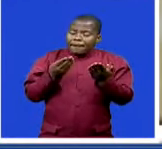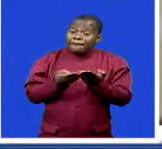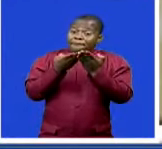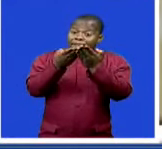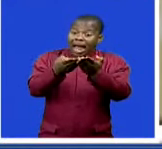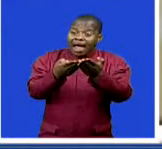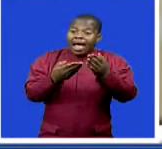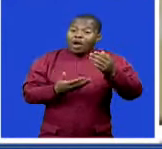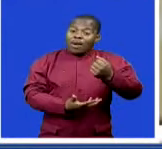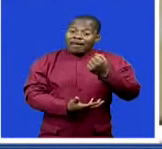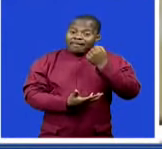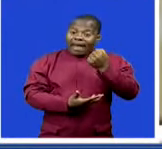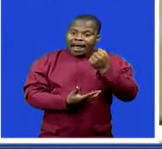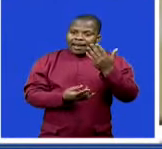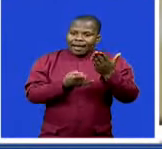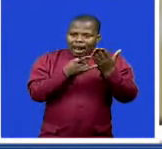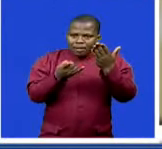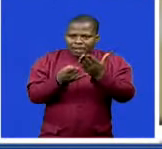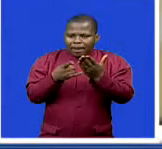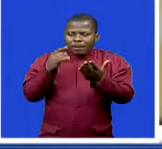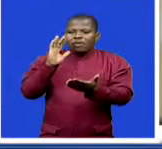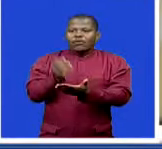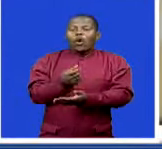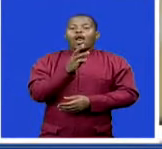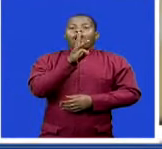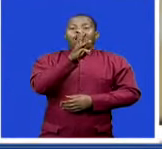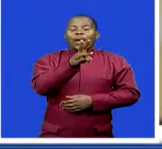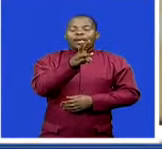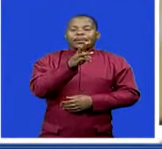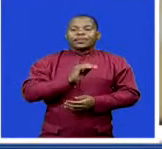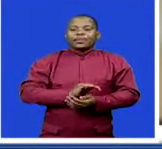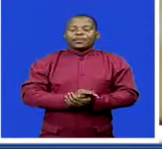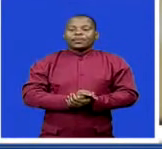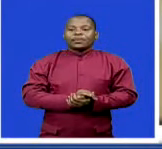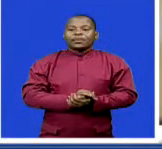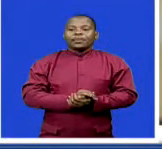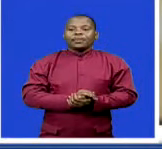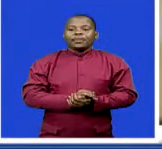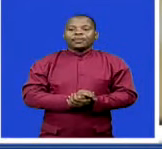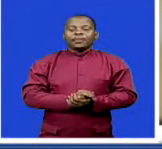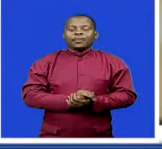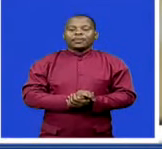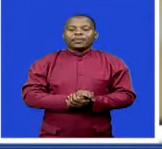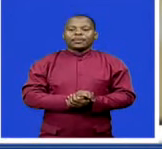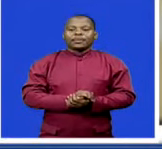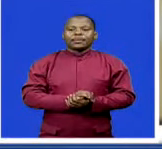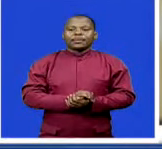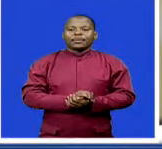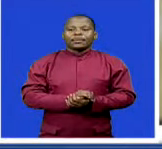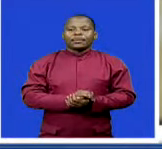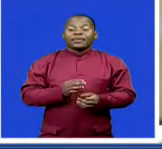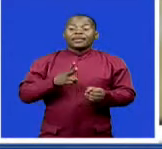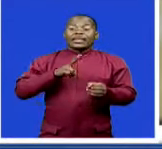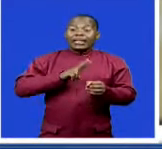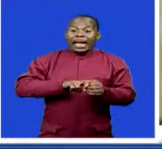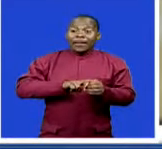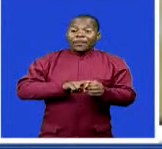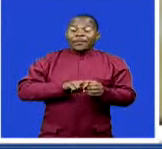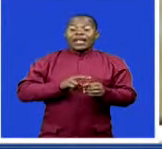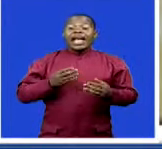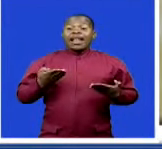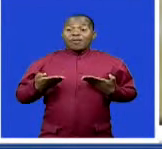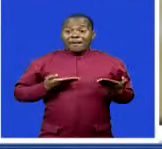ngilo naloyo utakwenda ema submissions akhe. We do hope that everyone will bring their own submissions. Ema